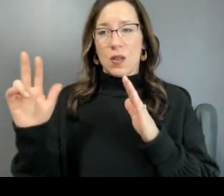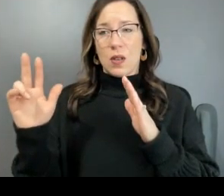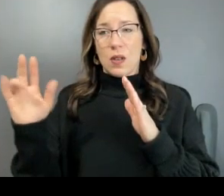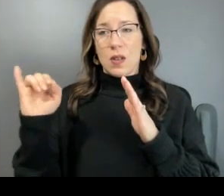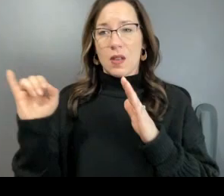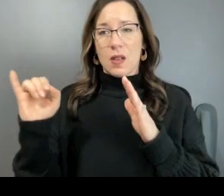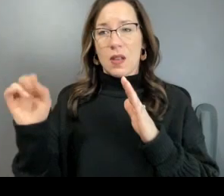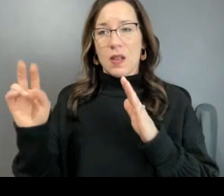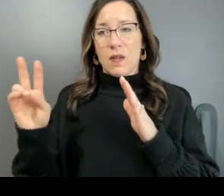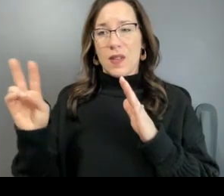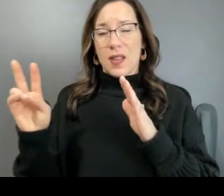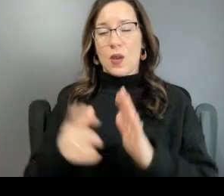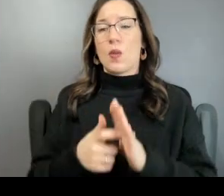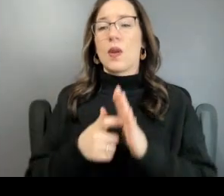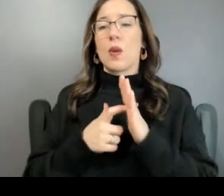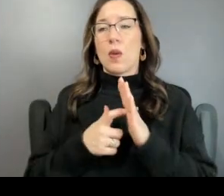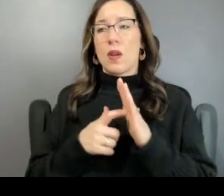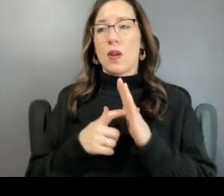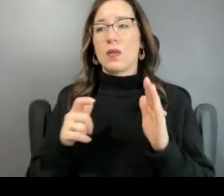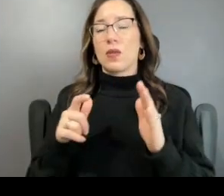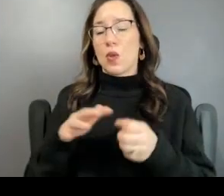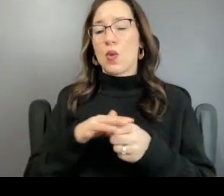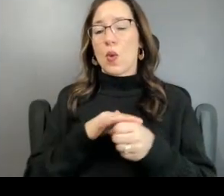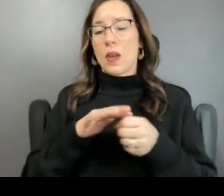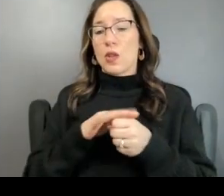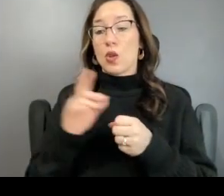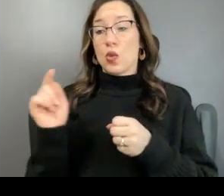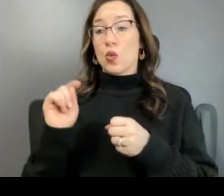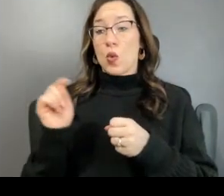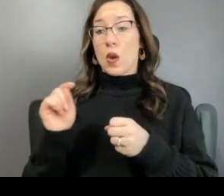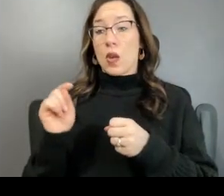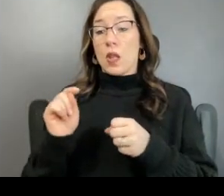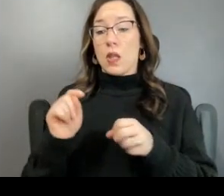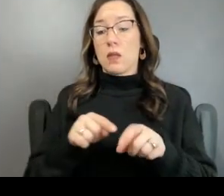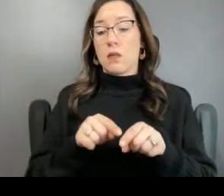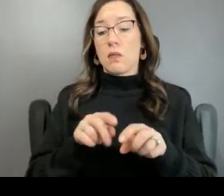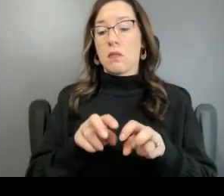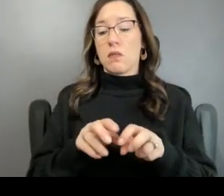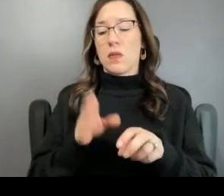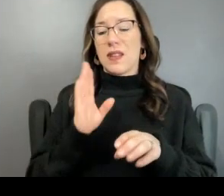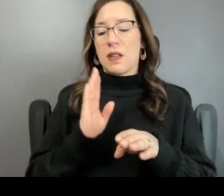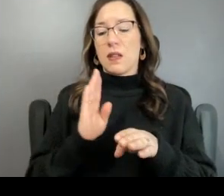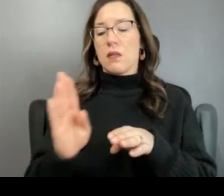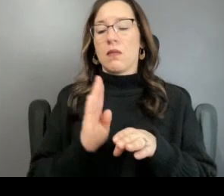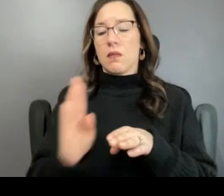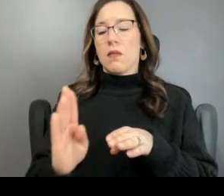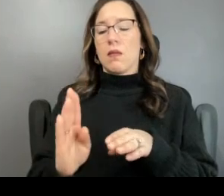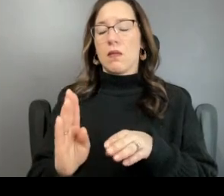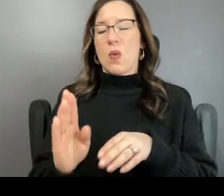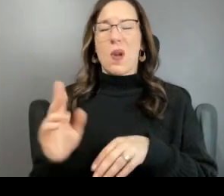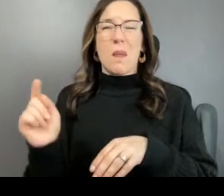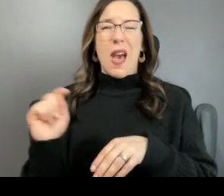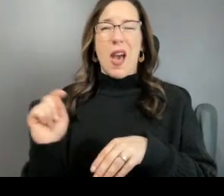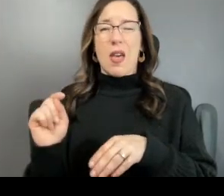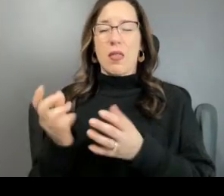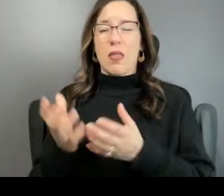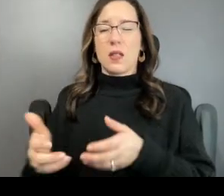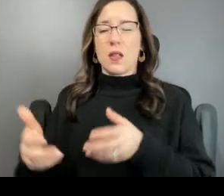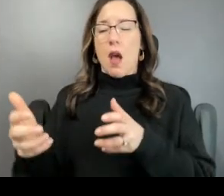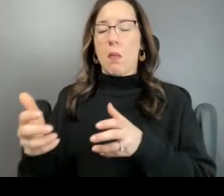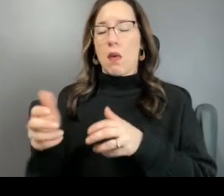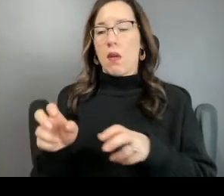100.205C3IV, requires that in locations where toilets are adjacent to walls or bathtubs, the center line of the